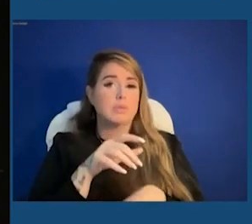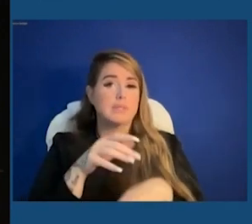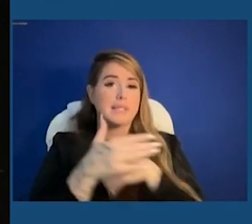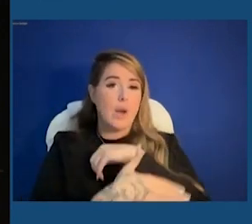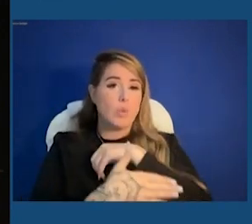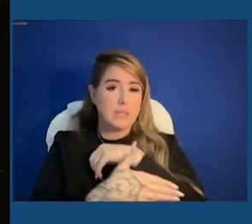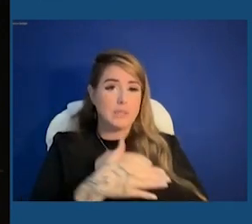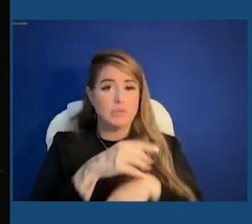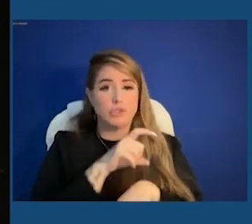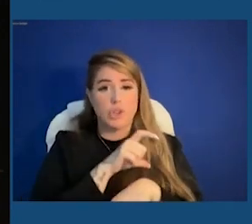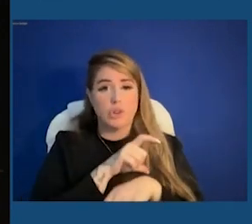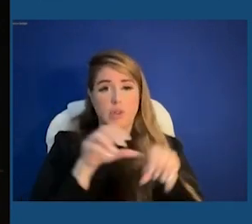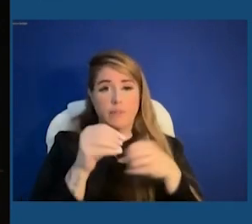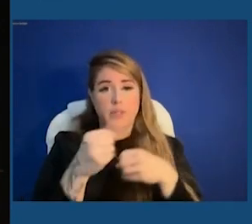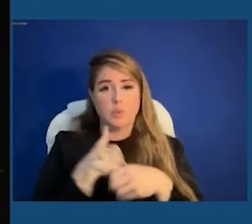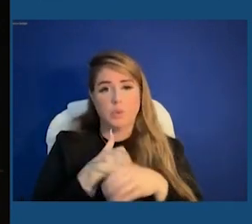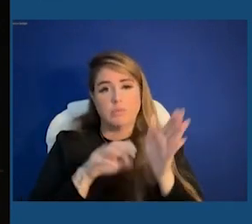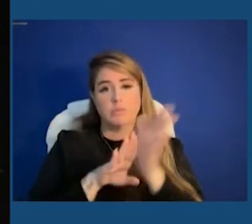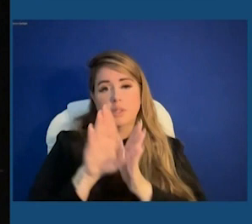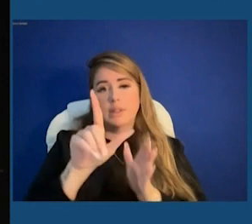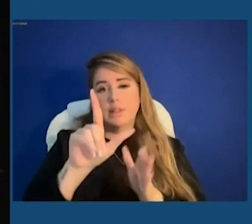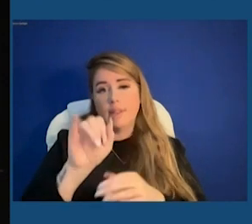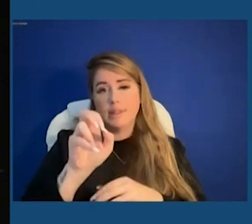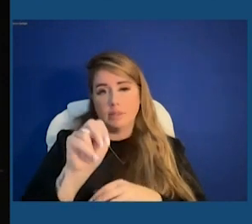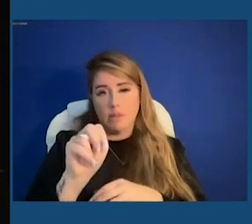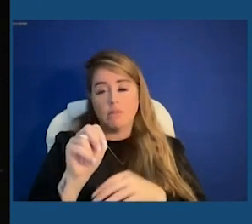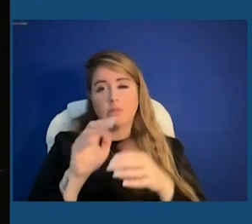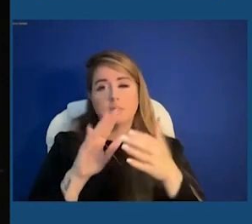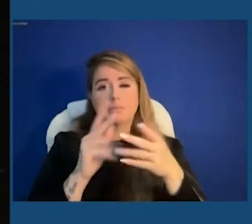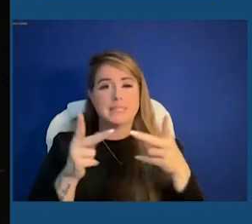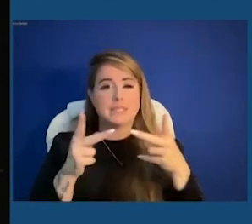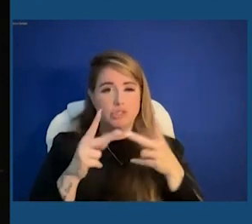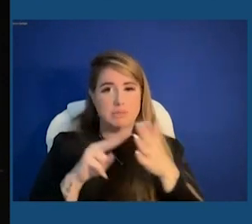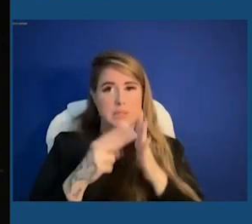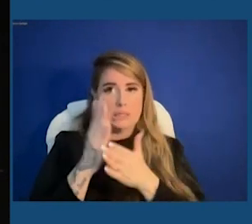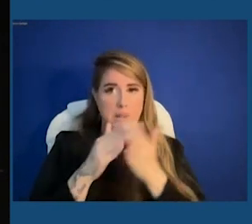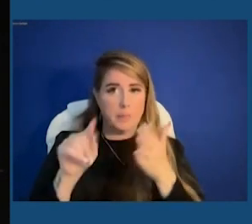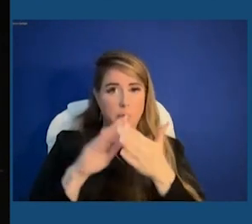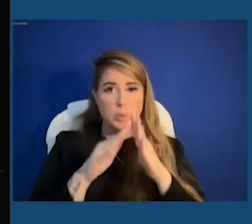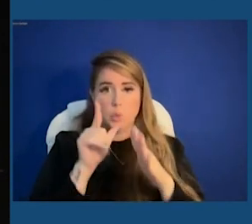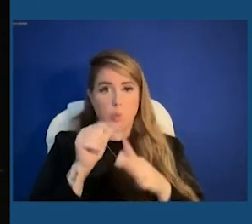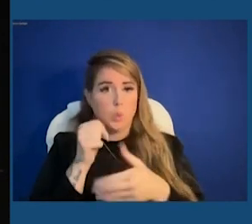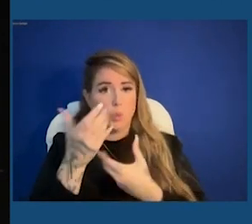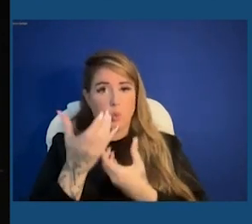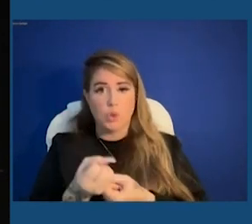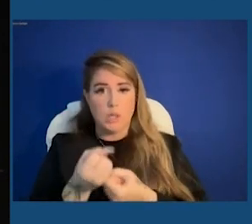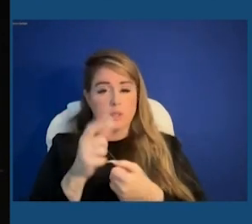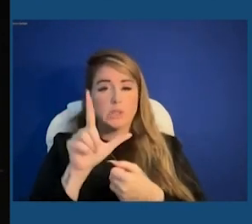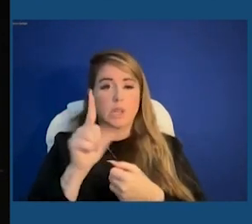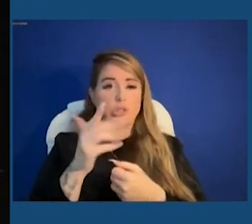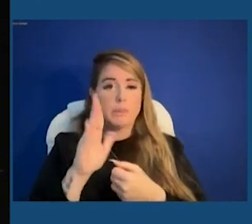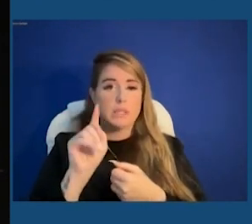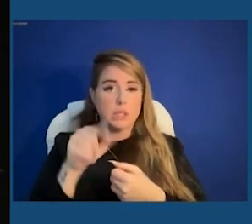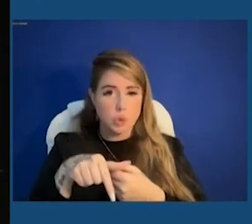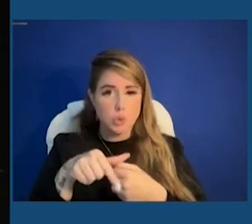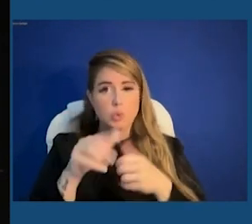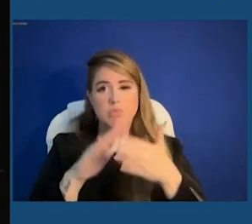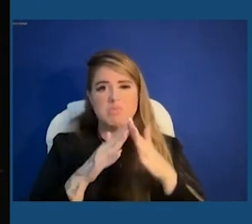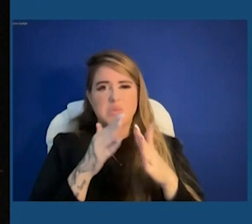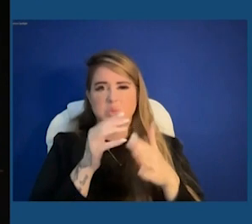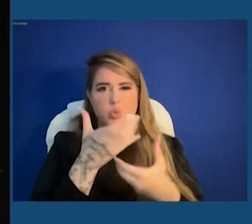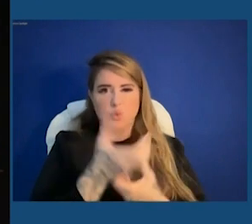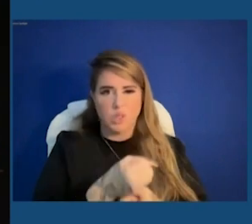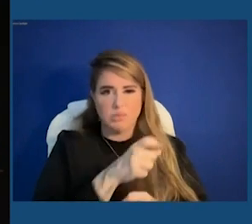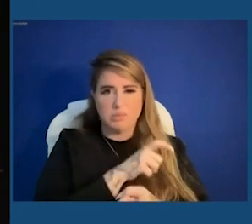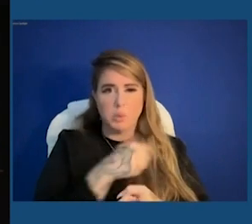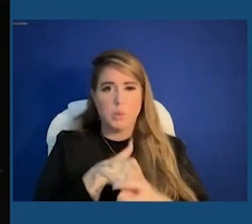about building liaison positions. Our liaison positions penetrate communities that might not trust law enforcement, LGBTQ communities. We have a deaf